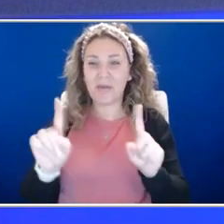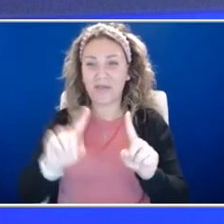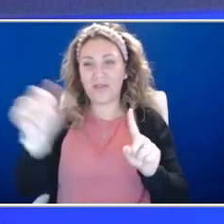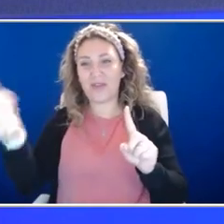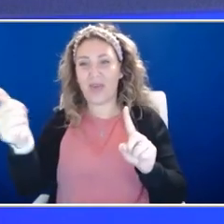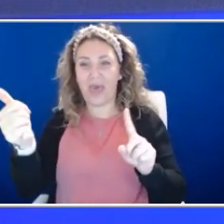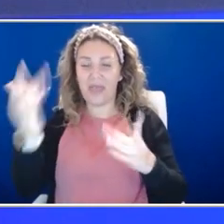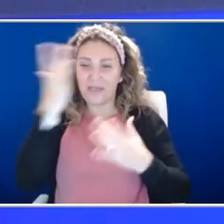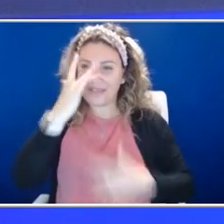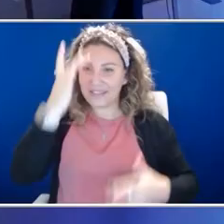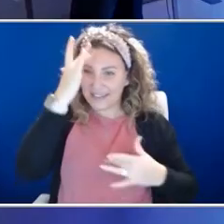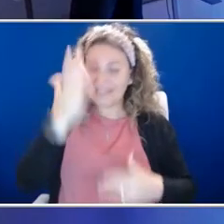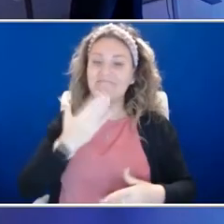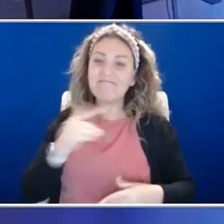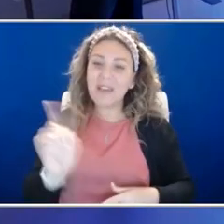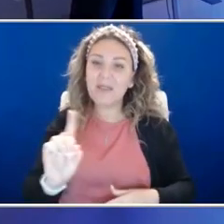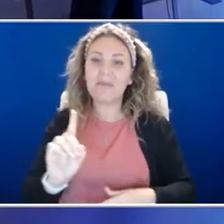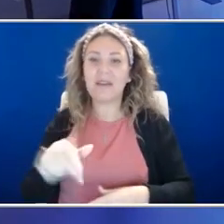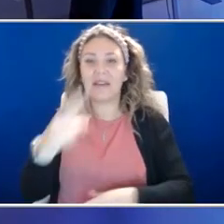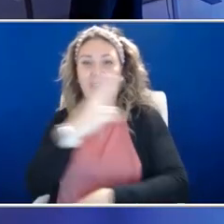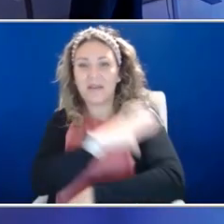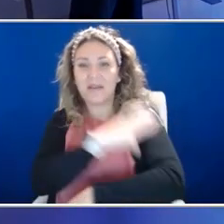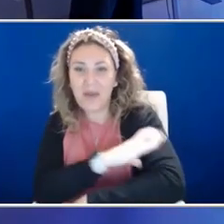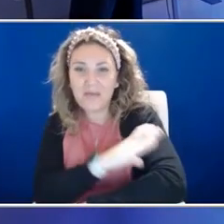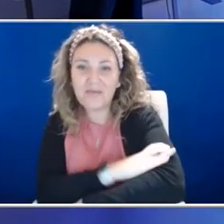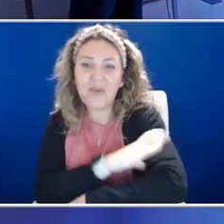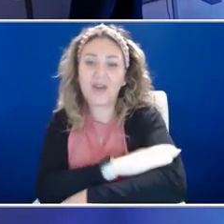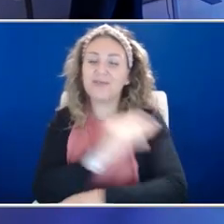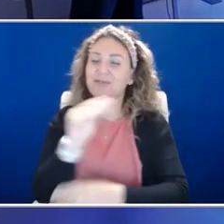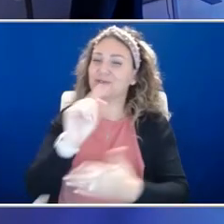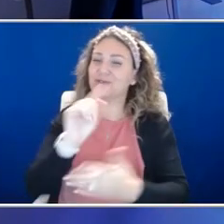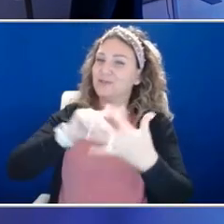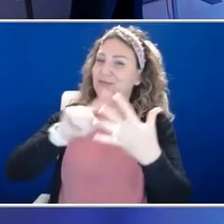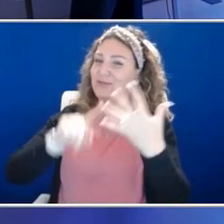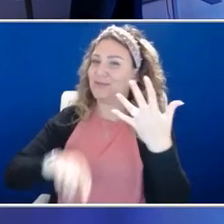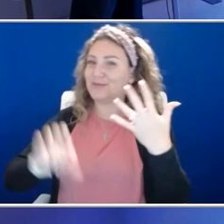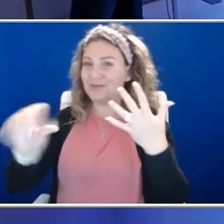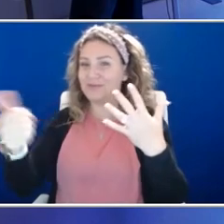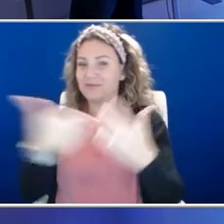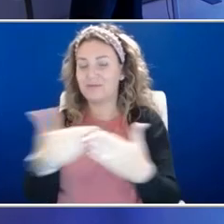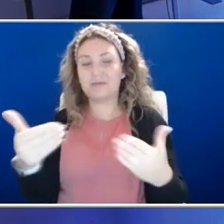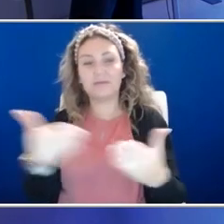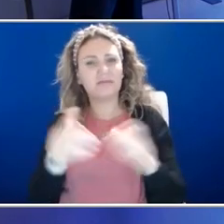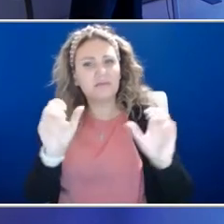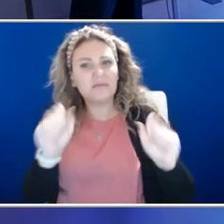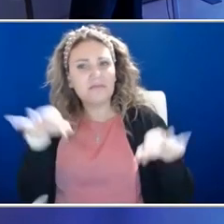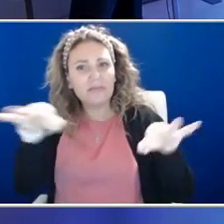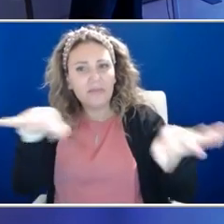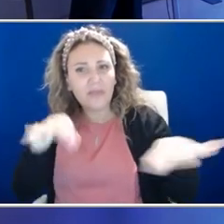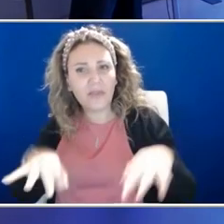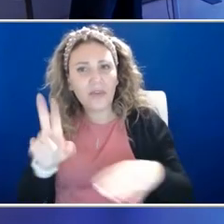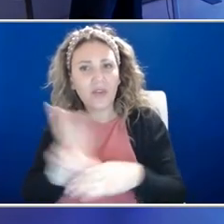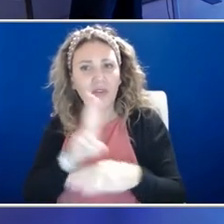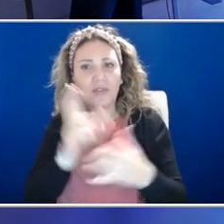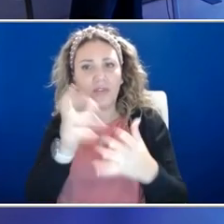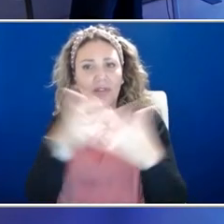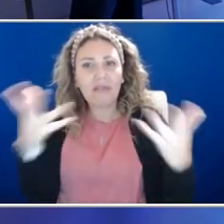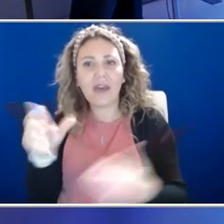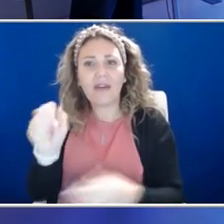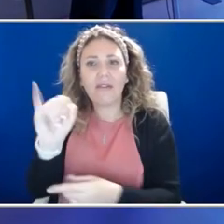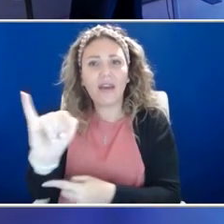Diabetes and mm-hmm. high blood pressure and all sorts of other things. So mm-hmm. talk to us a little bit. Is your team already using quite a bit of AI in their daily